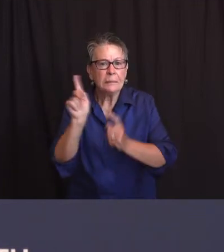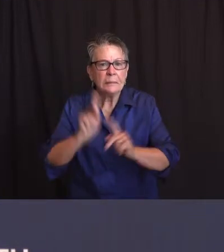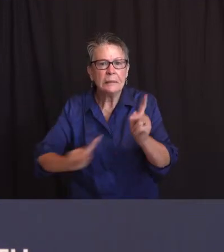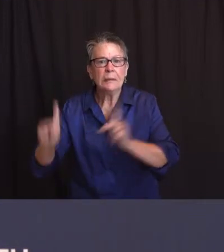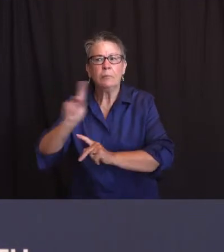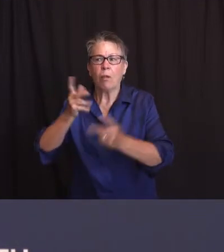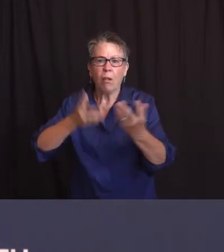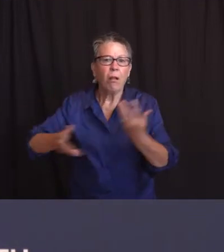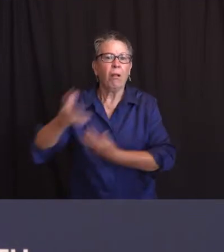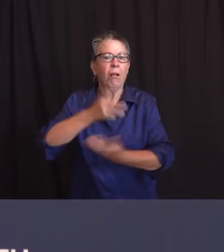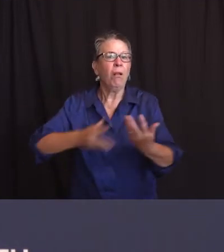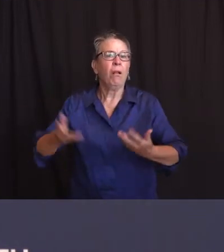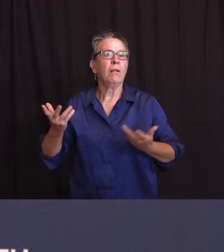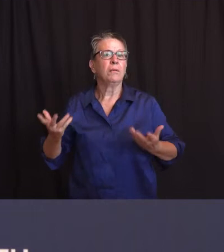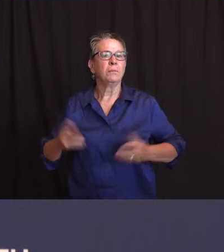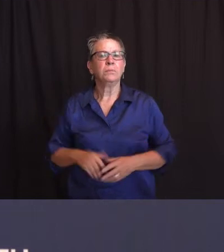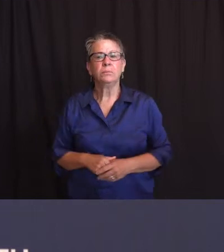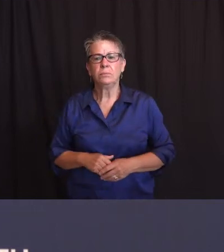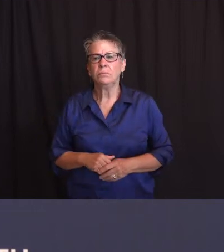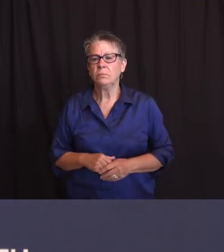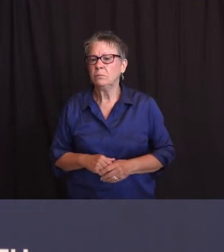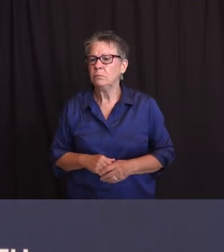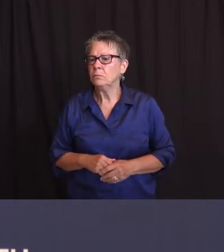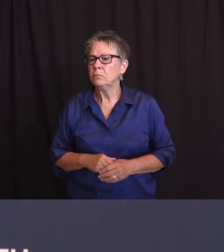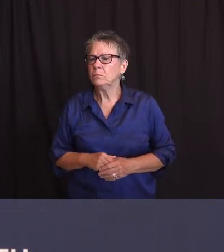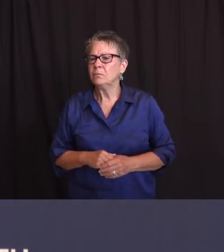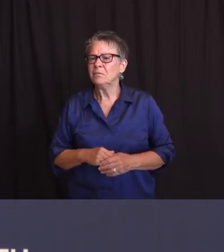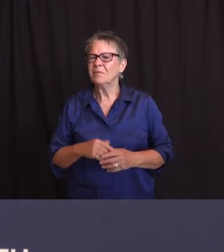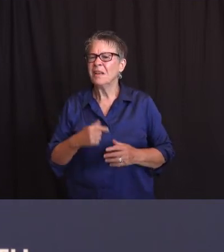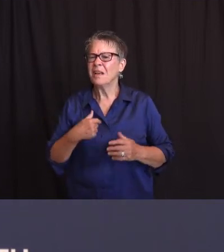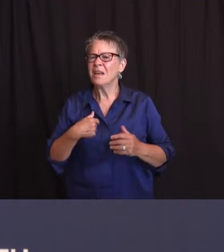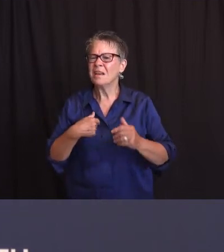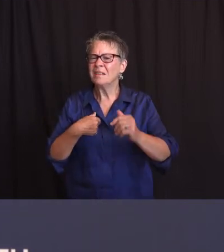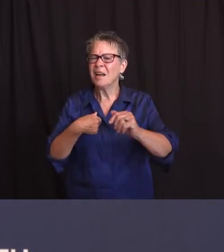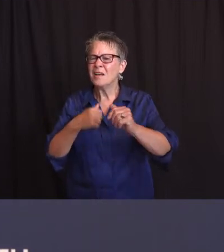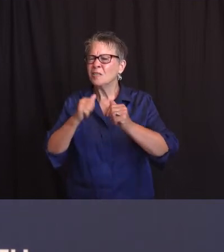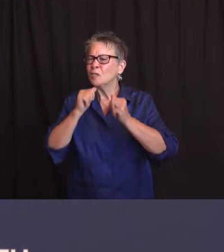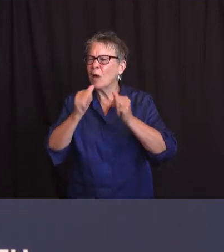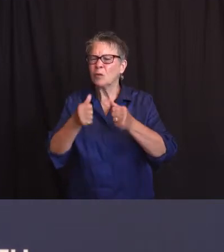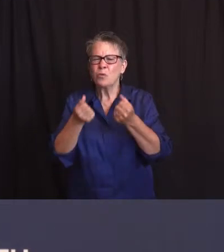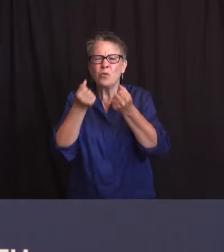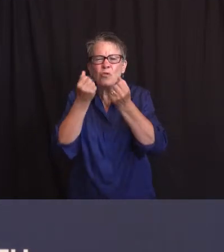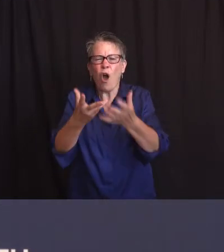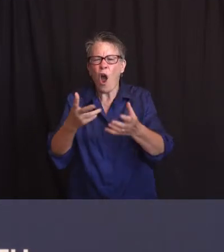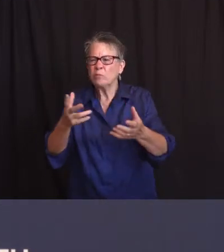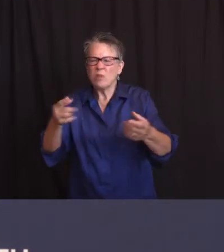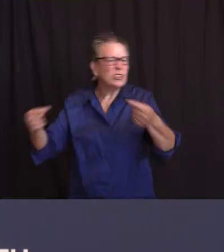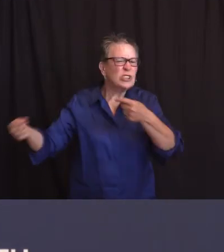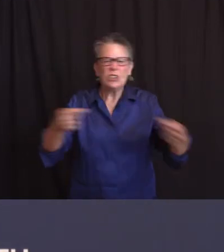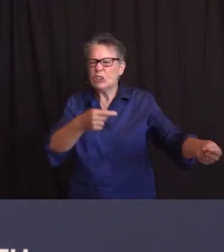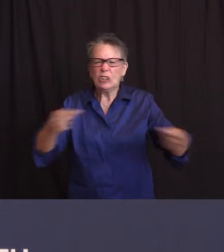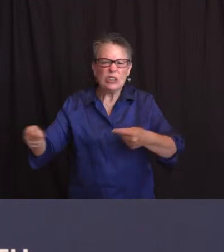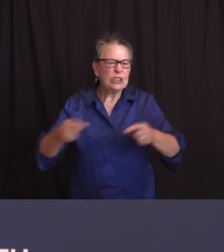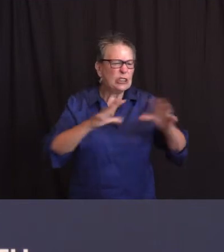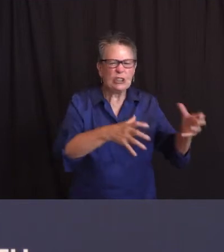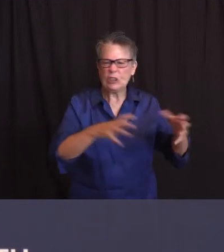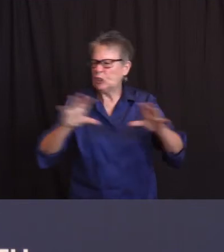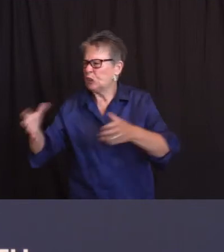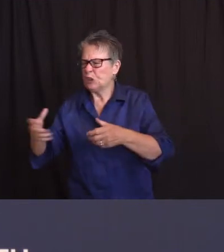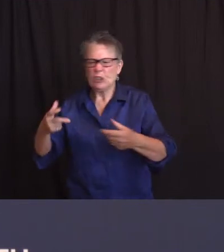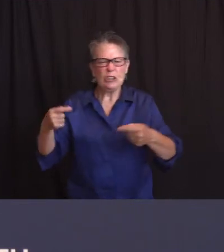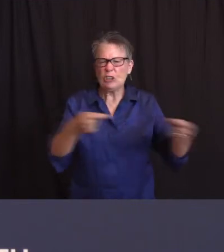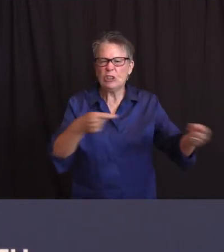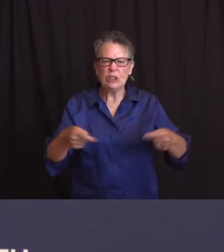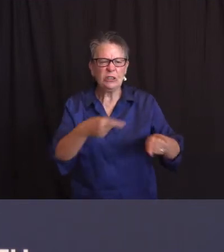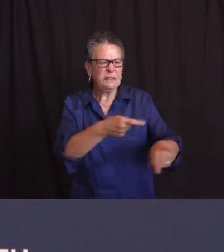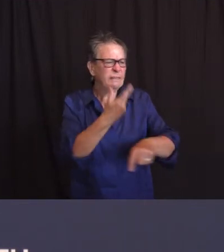political, but we came out of, at least as governor, 3 years of dealing with that every day. And thank God we're not having